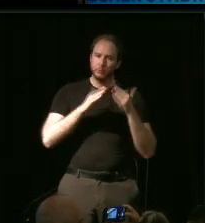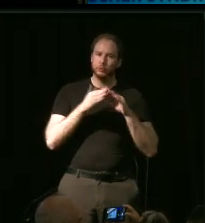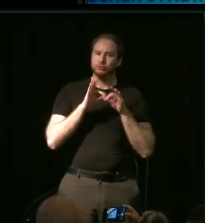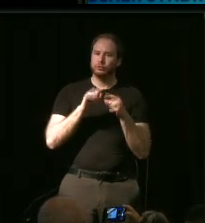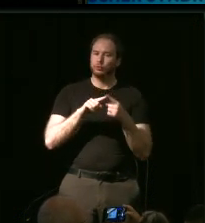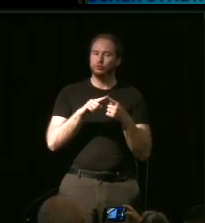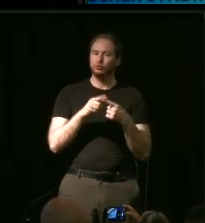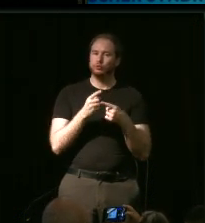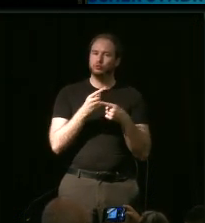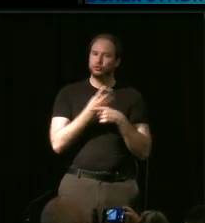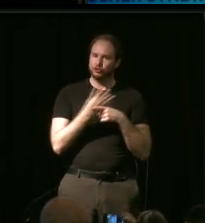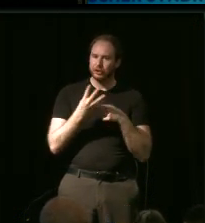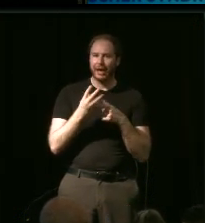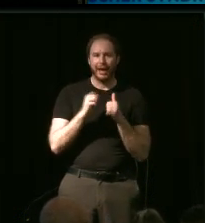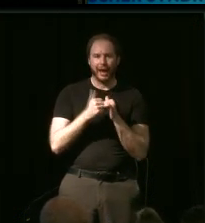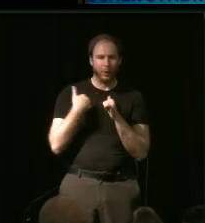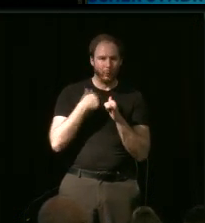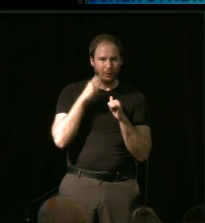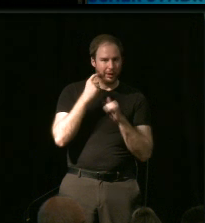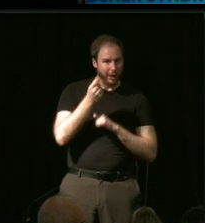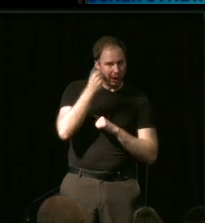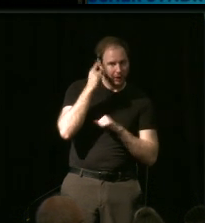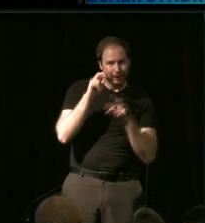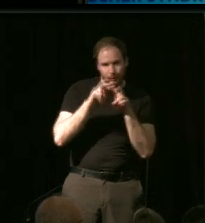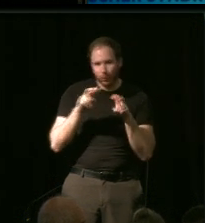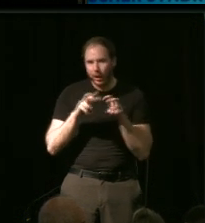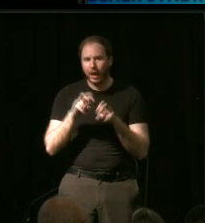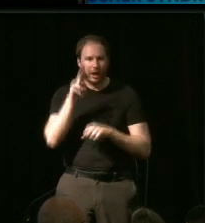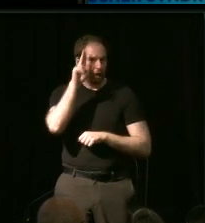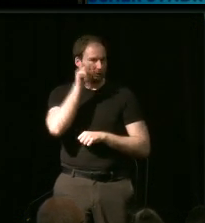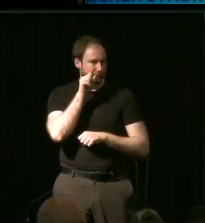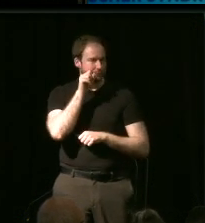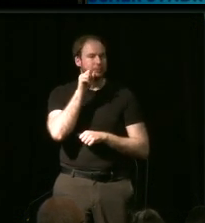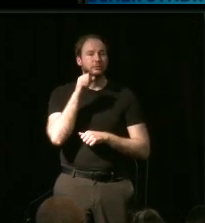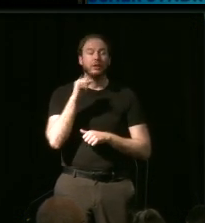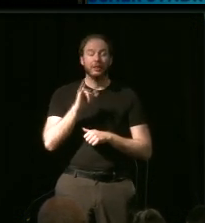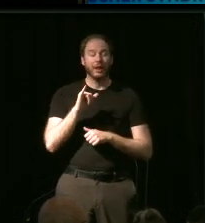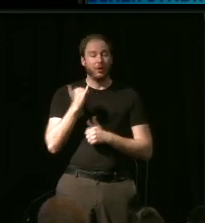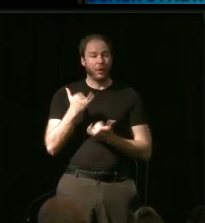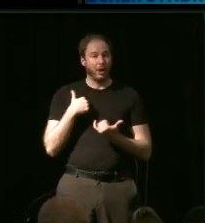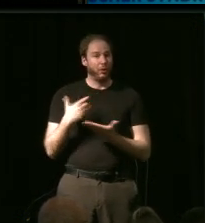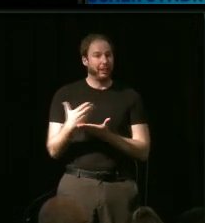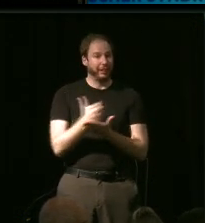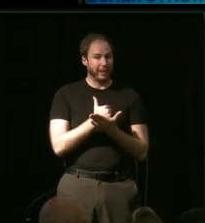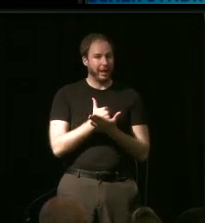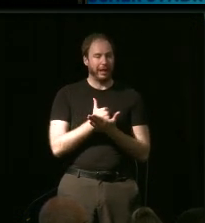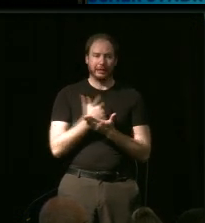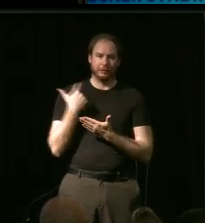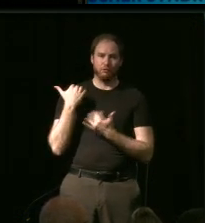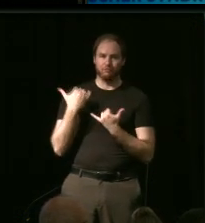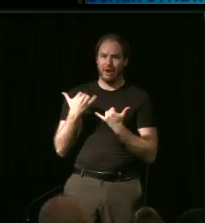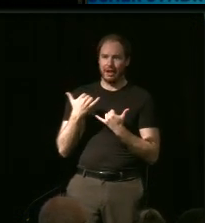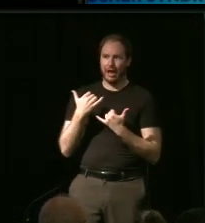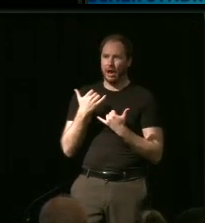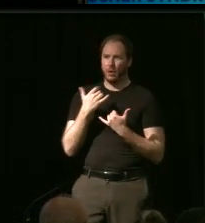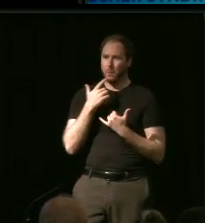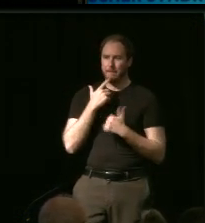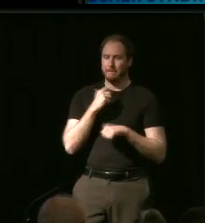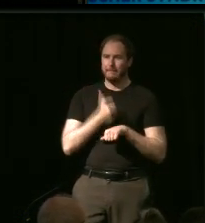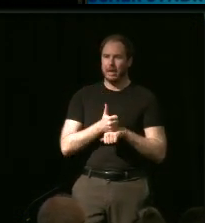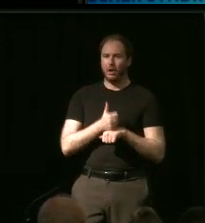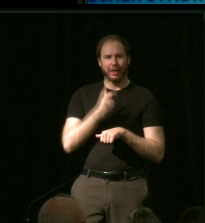Usher syndrome within the data collection program right now, and this is only based on